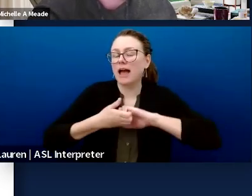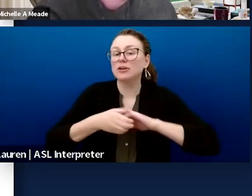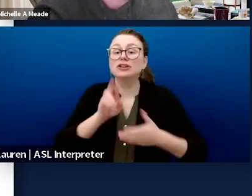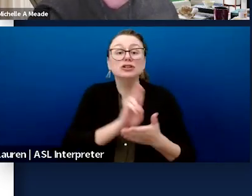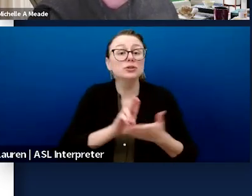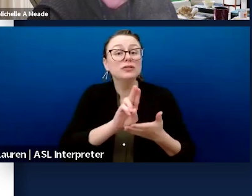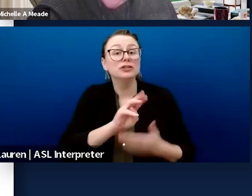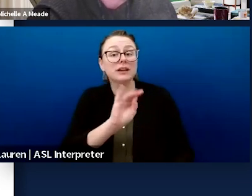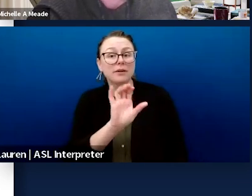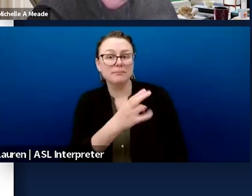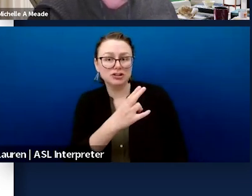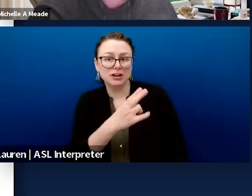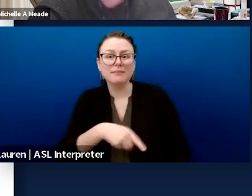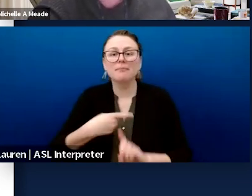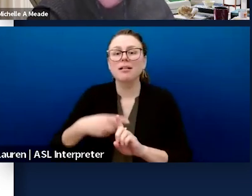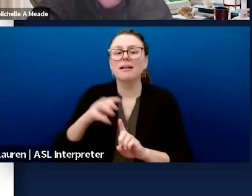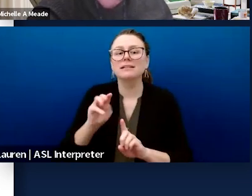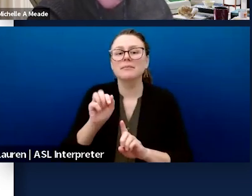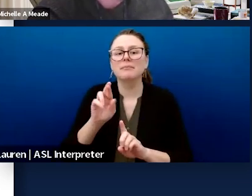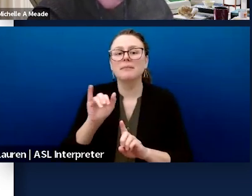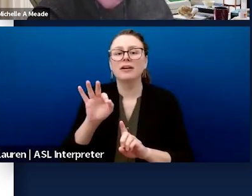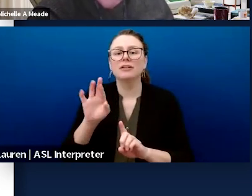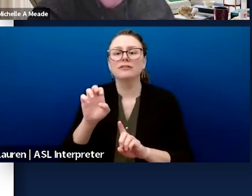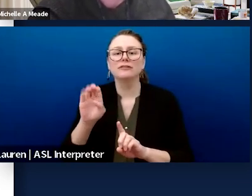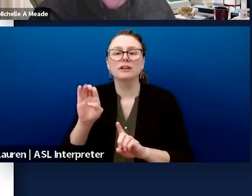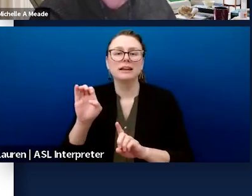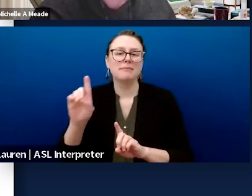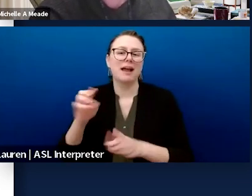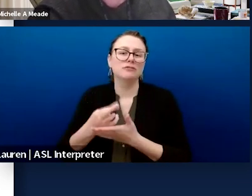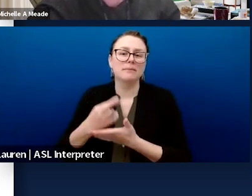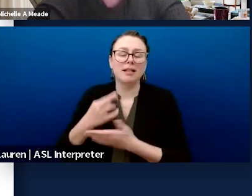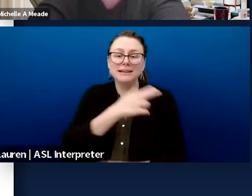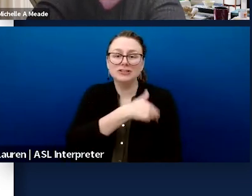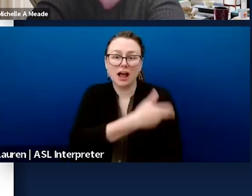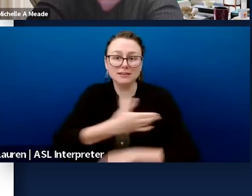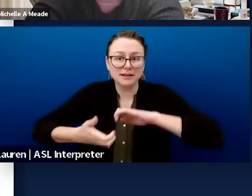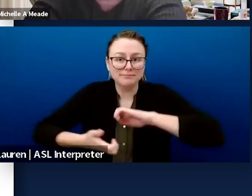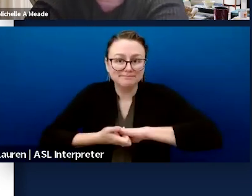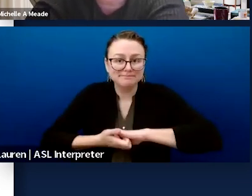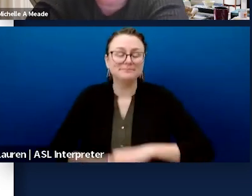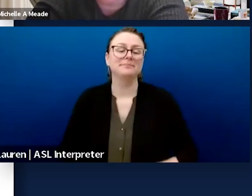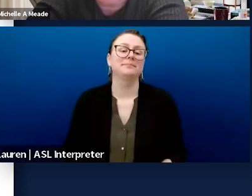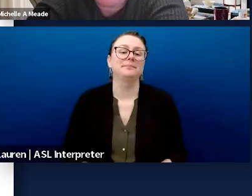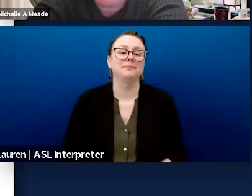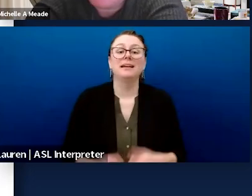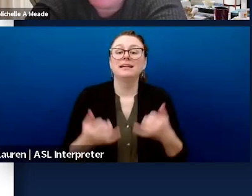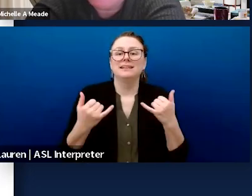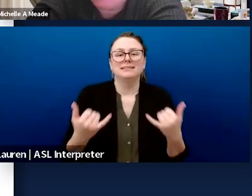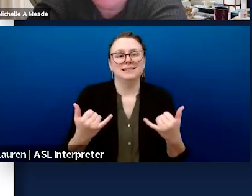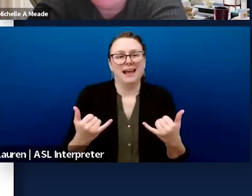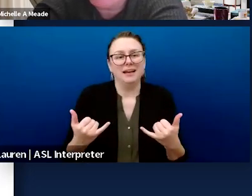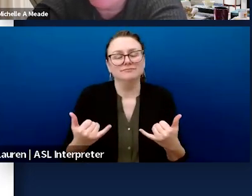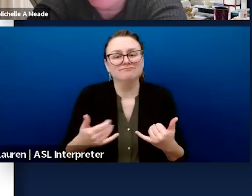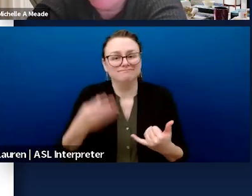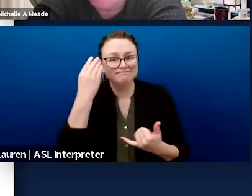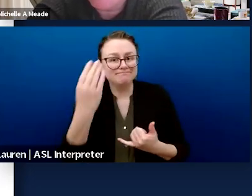of Michigan and Mary Free Bed Rehabilitation Hospital. Today's event is being